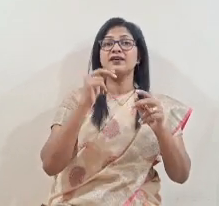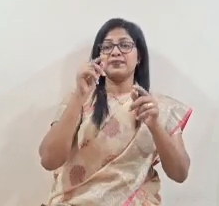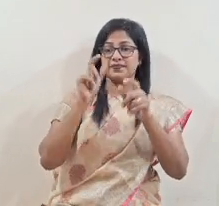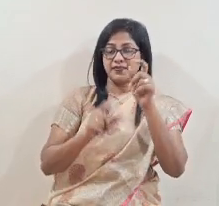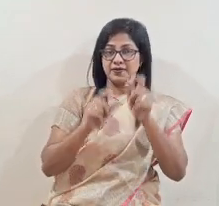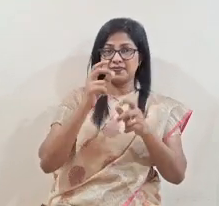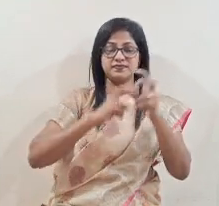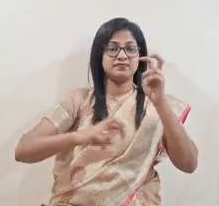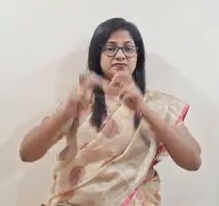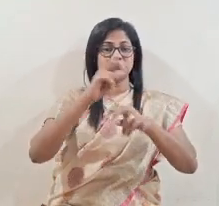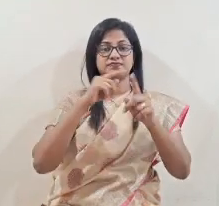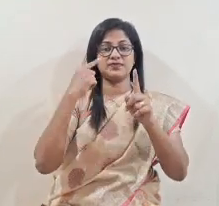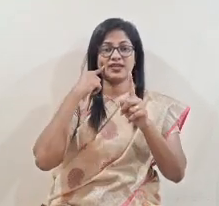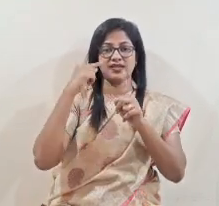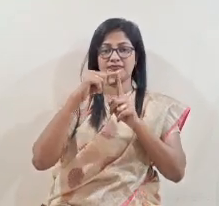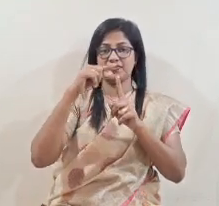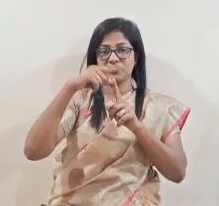or land